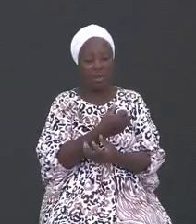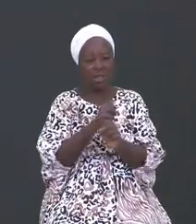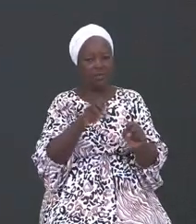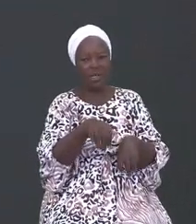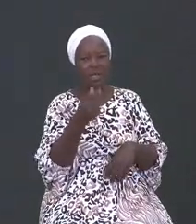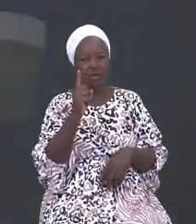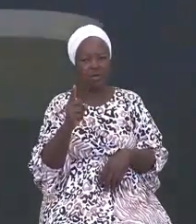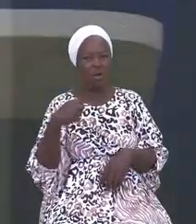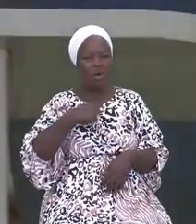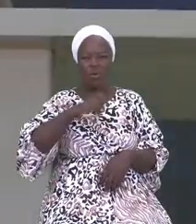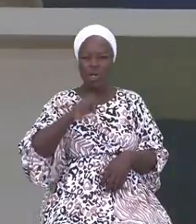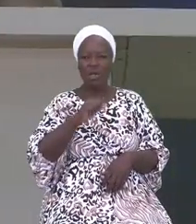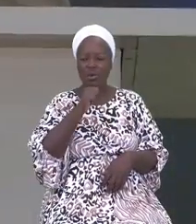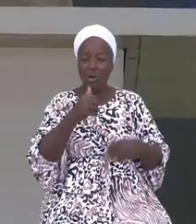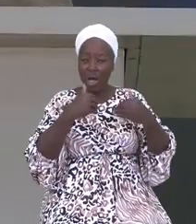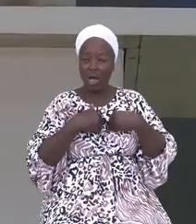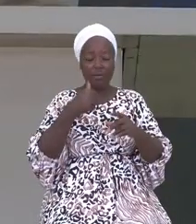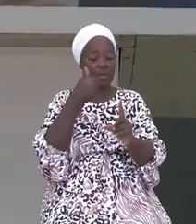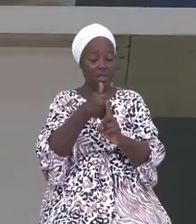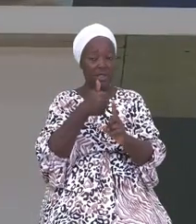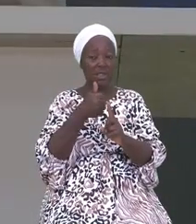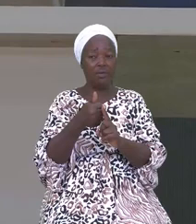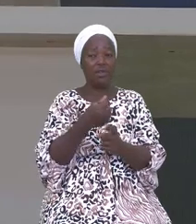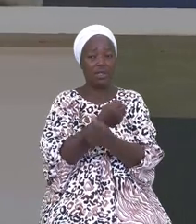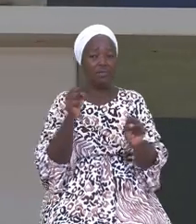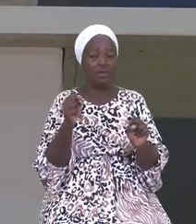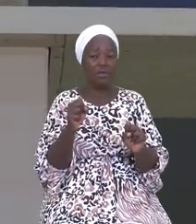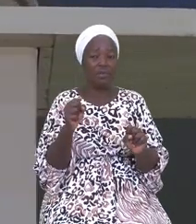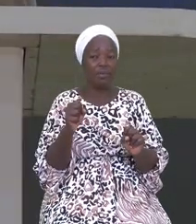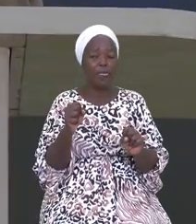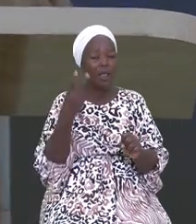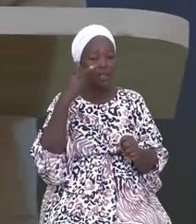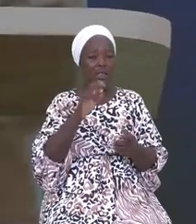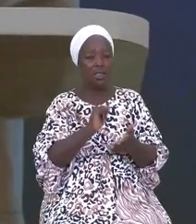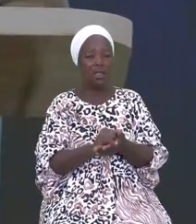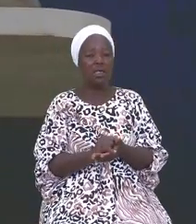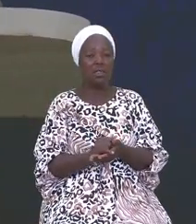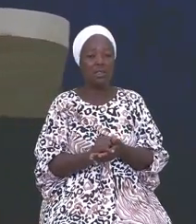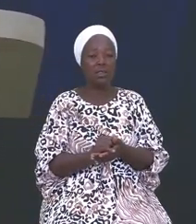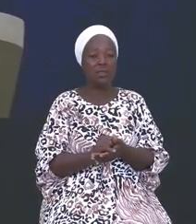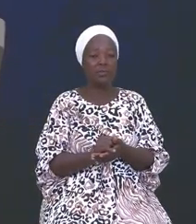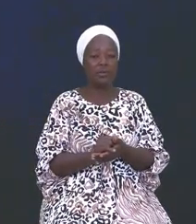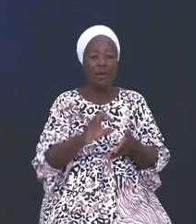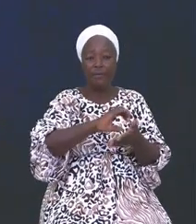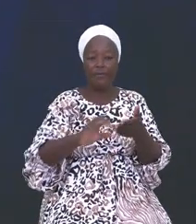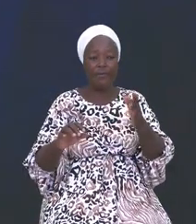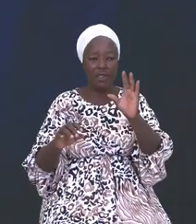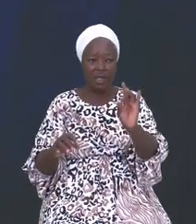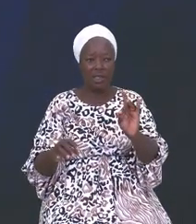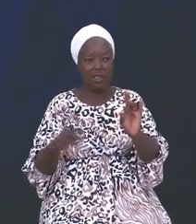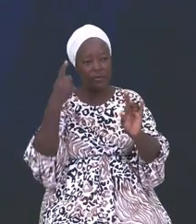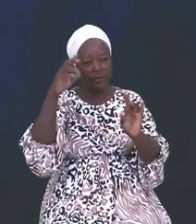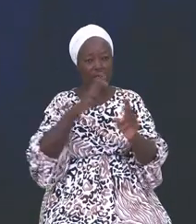have self-redemption. Look at verse 8 of that Psalm 49. For the redemption of